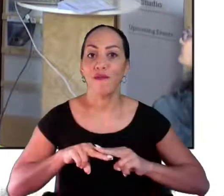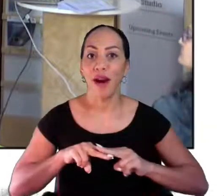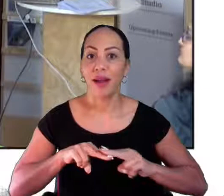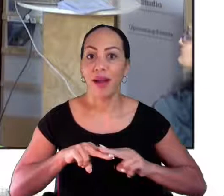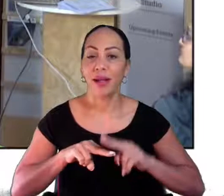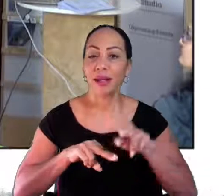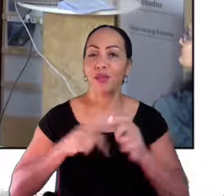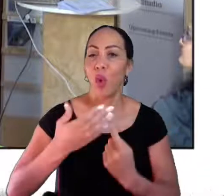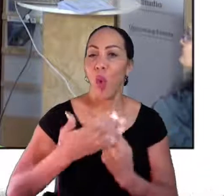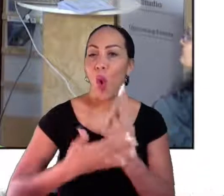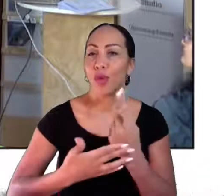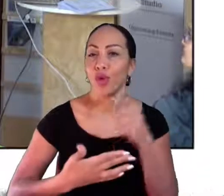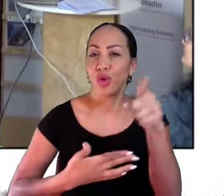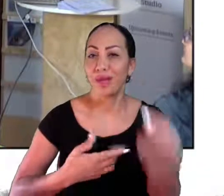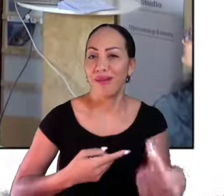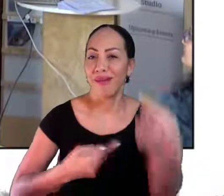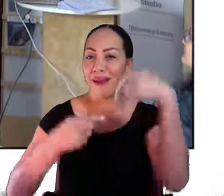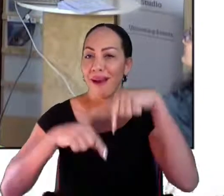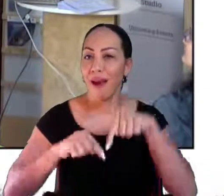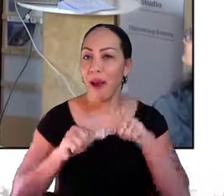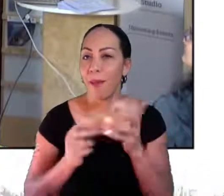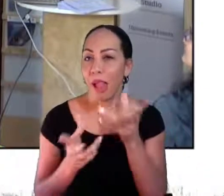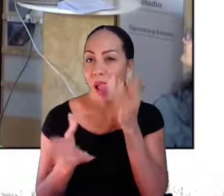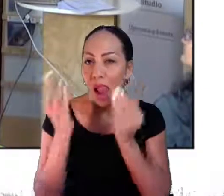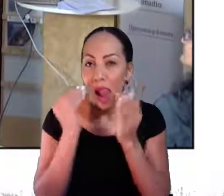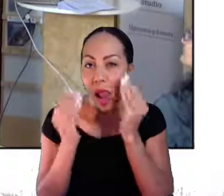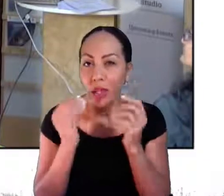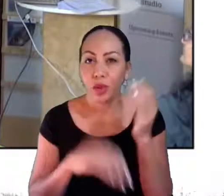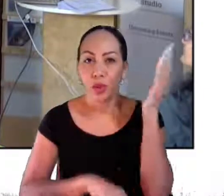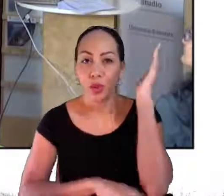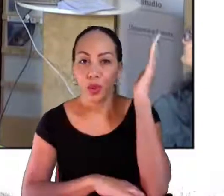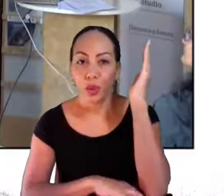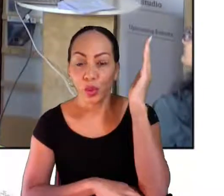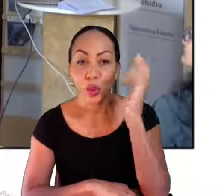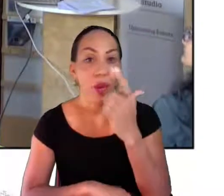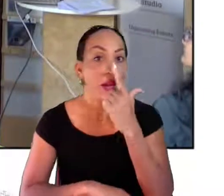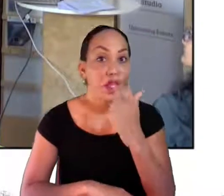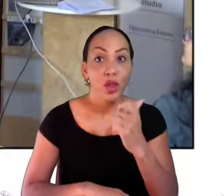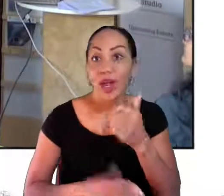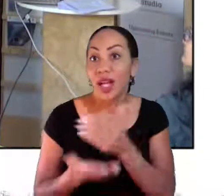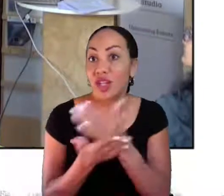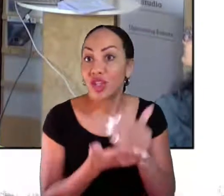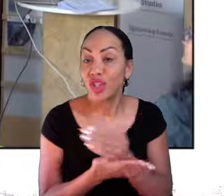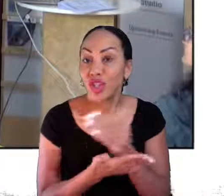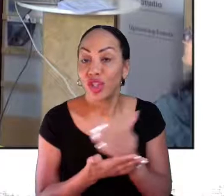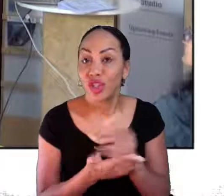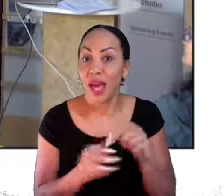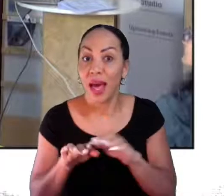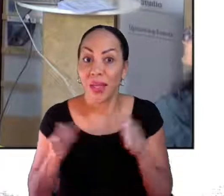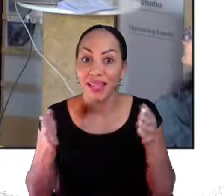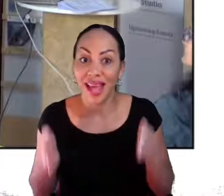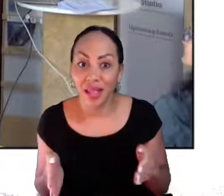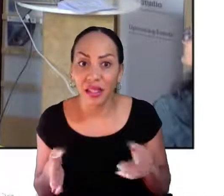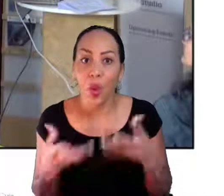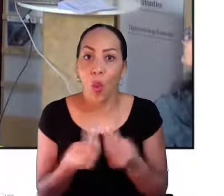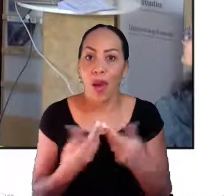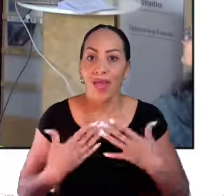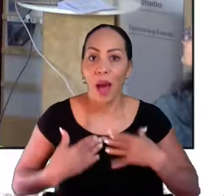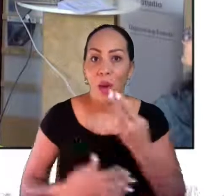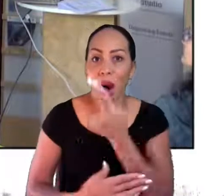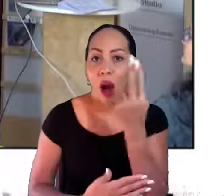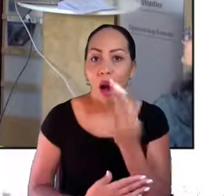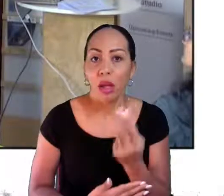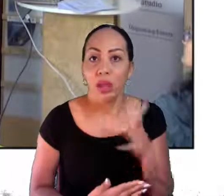with us to listen to a talk and also to hot desk alongside our residents if you'd like to. That's from 10 to 5